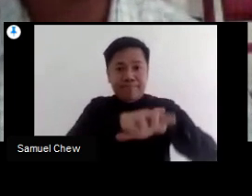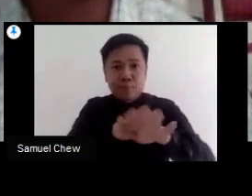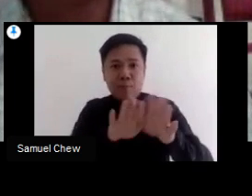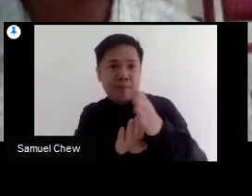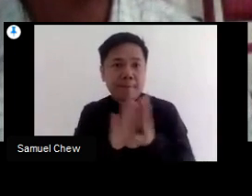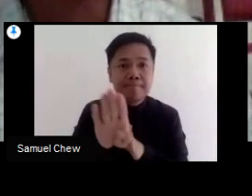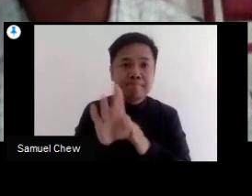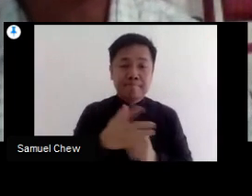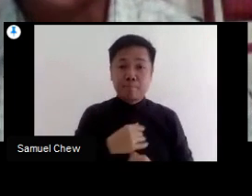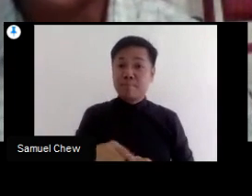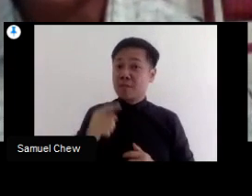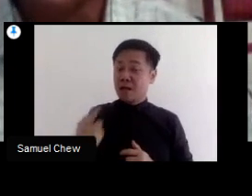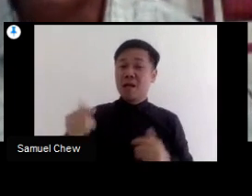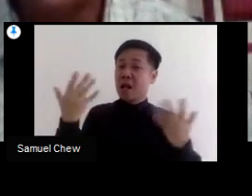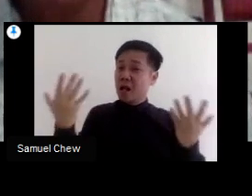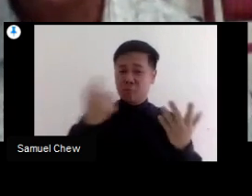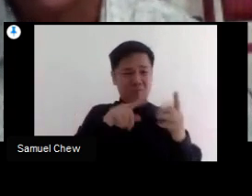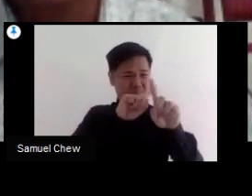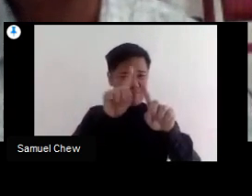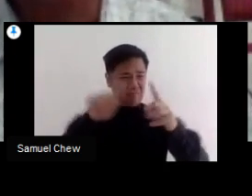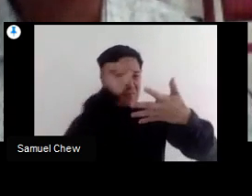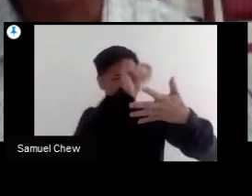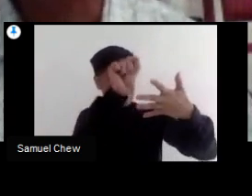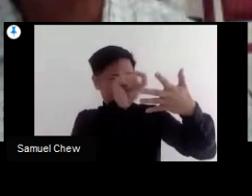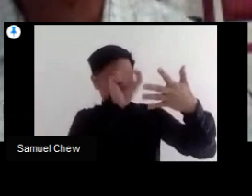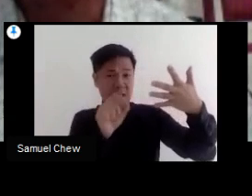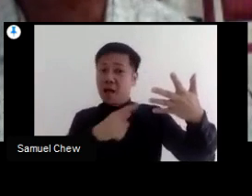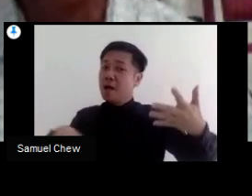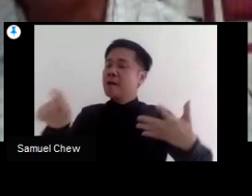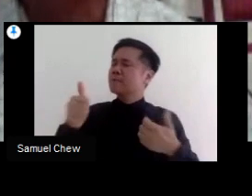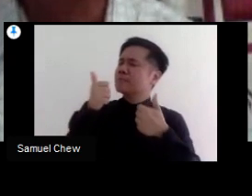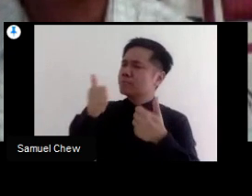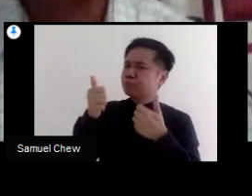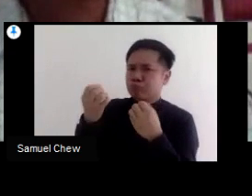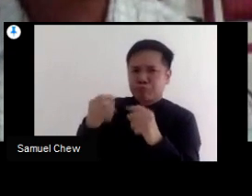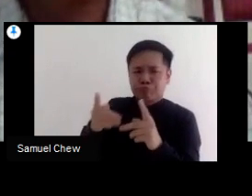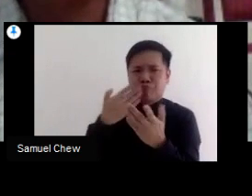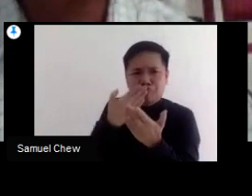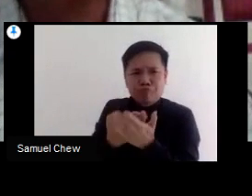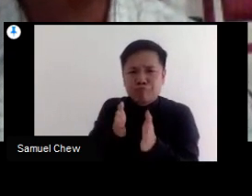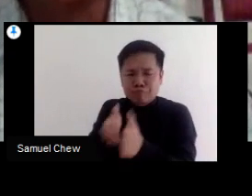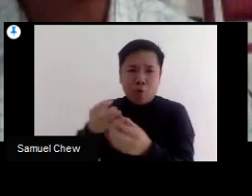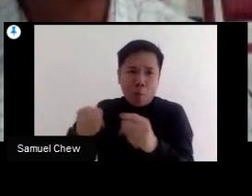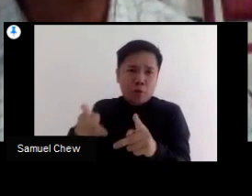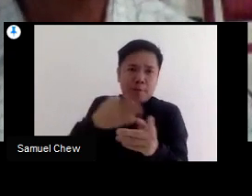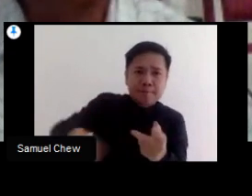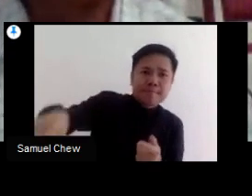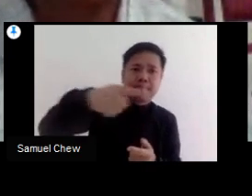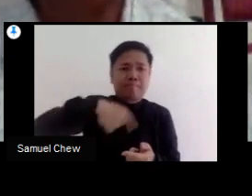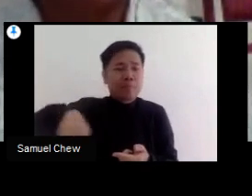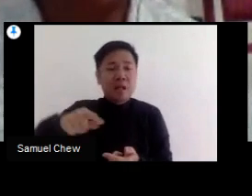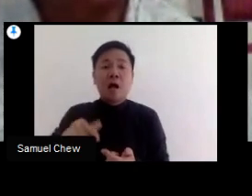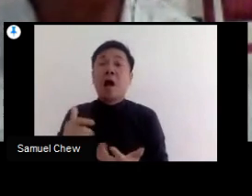Deliberations around the indicators have also provided unique opportunities to build up awareness and accountability among the key stakeholders around issues